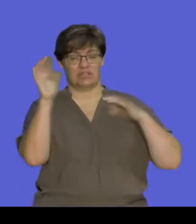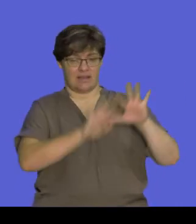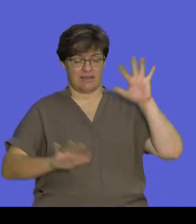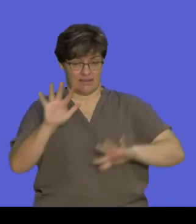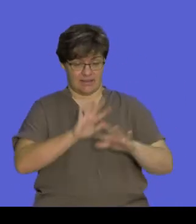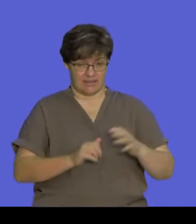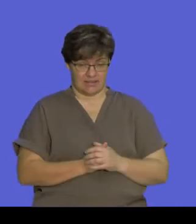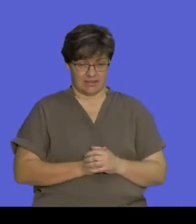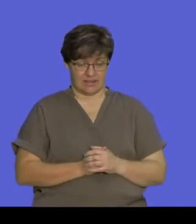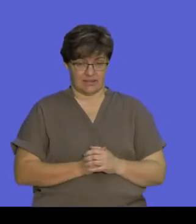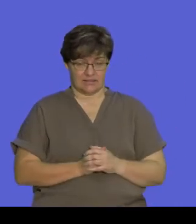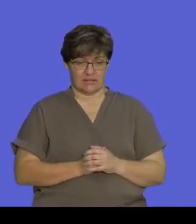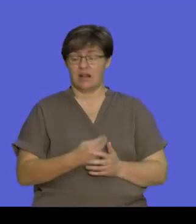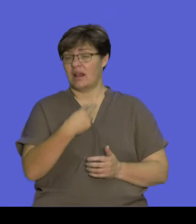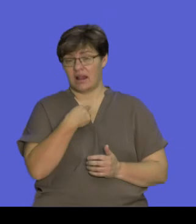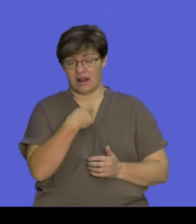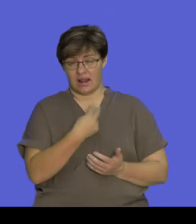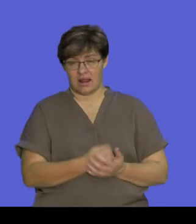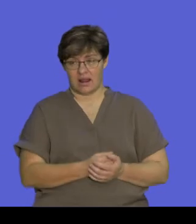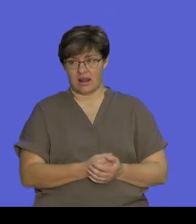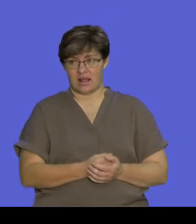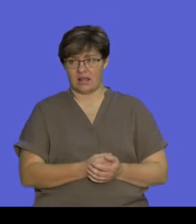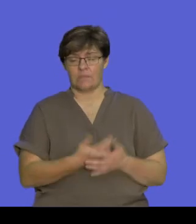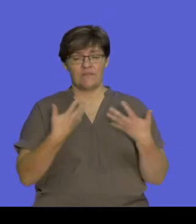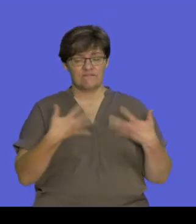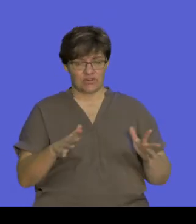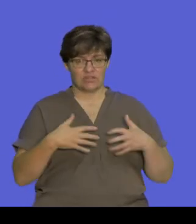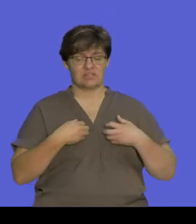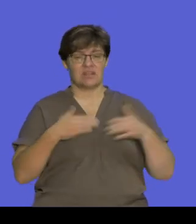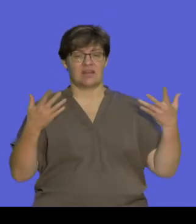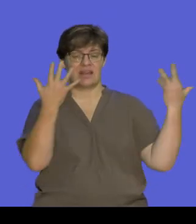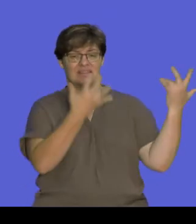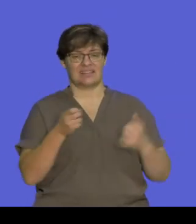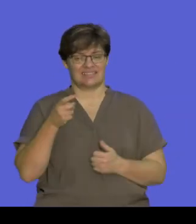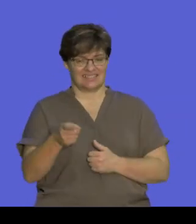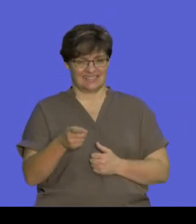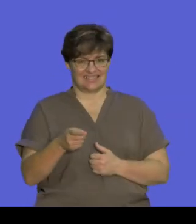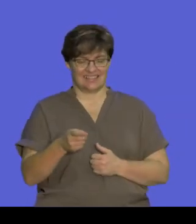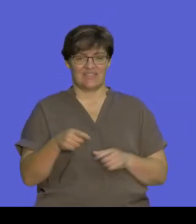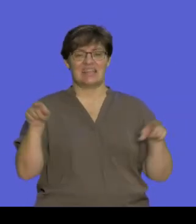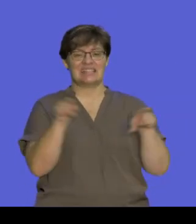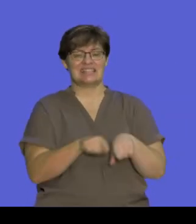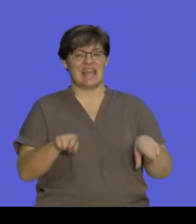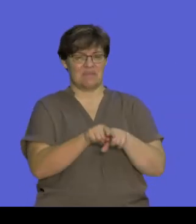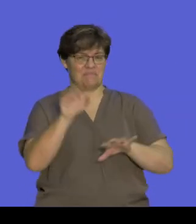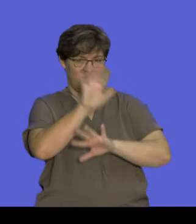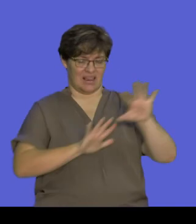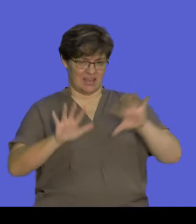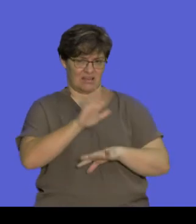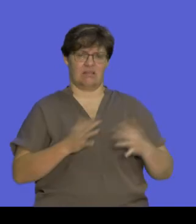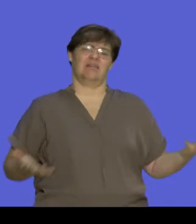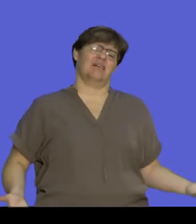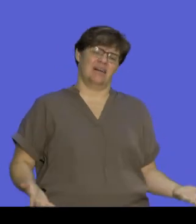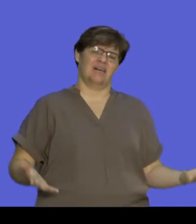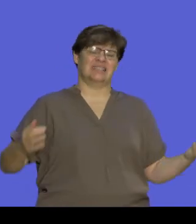Now, unfortunately, I've already started to calculate when they're the same color. Ah, that's a